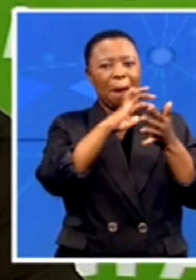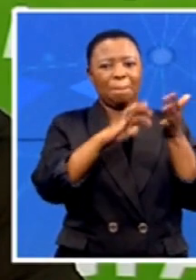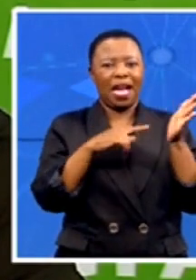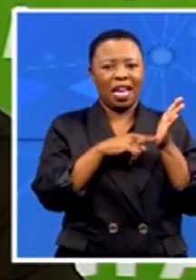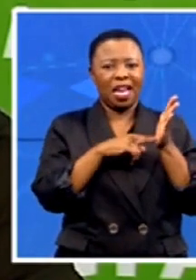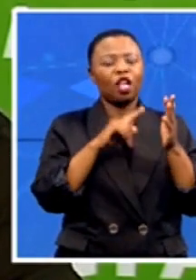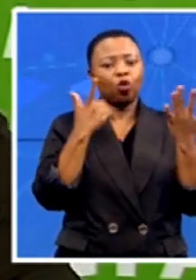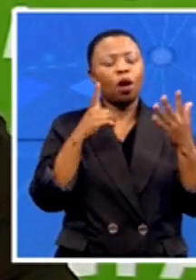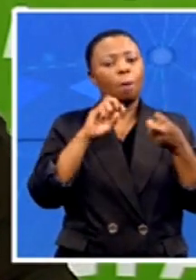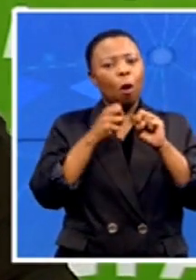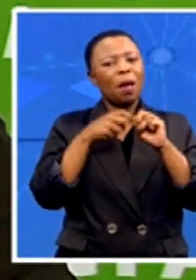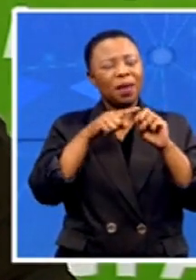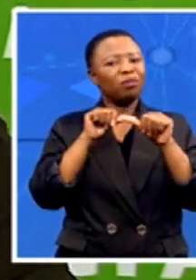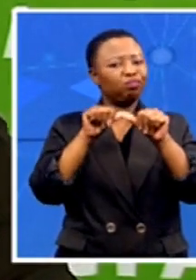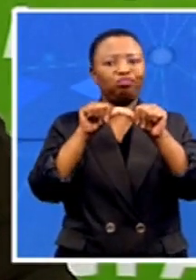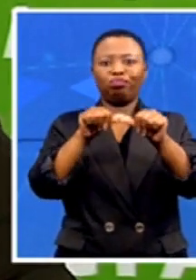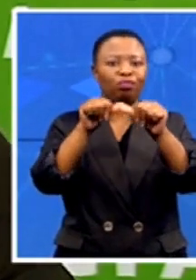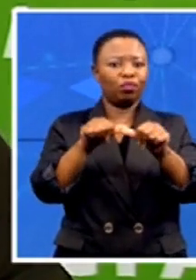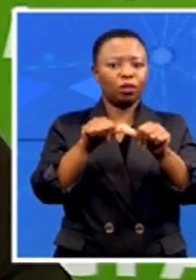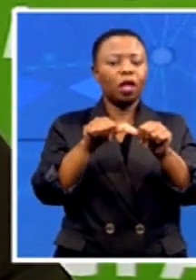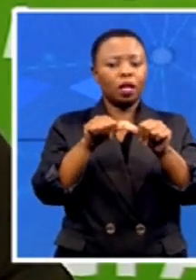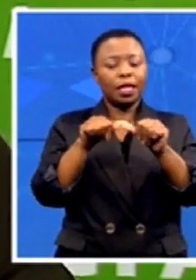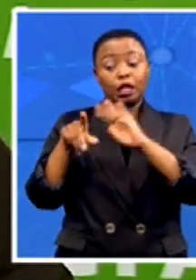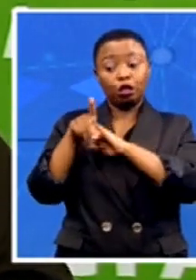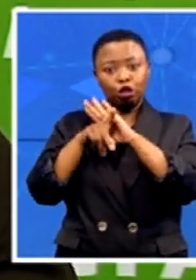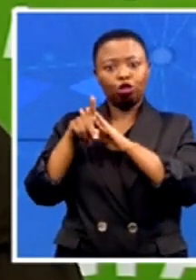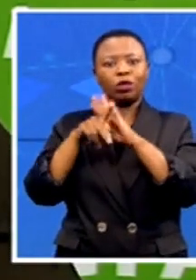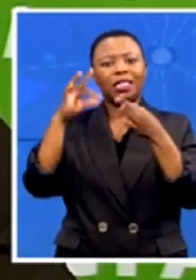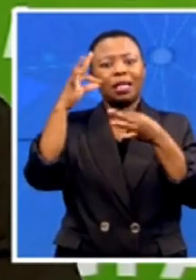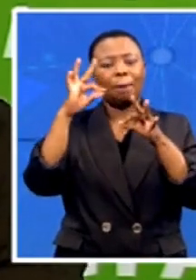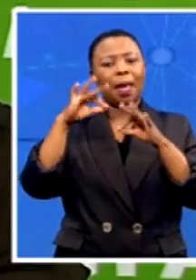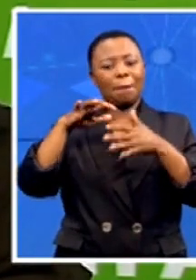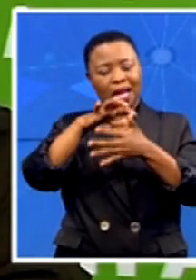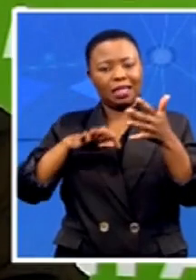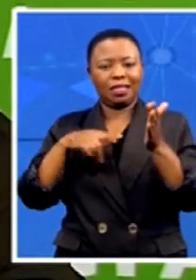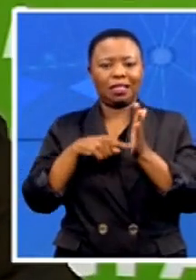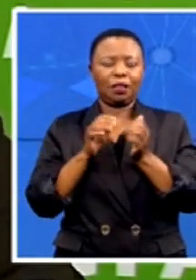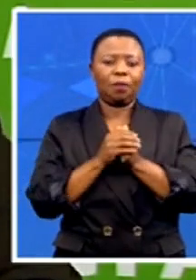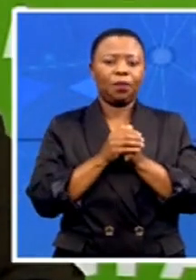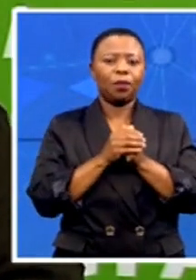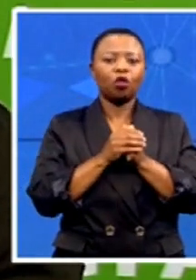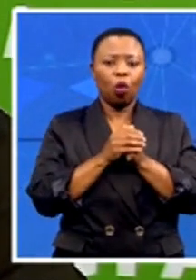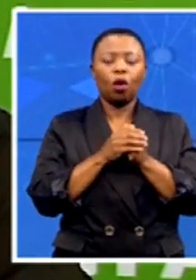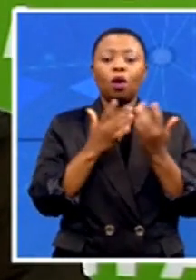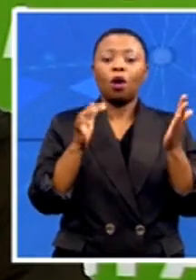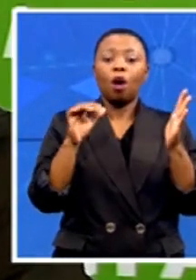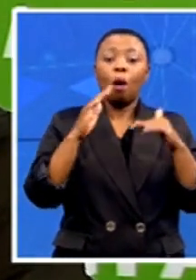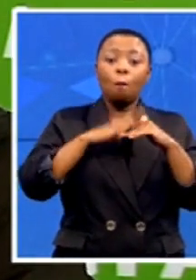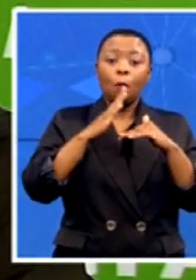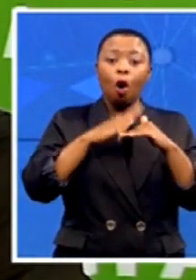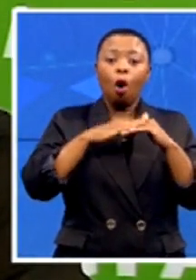the PR and the district ballot papers. Critically, what I must draw your attention to at this point in time is